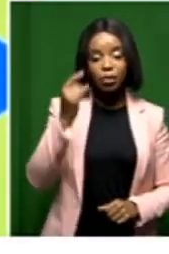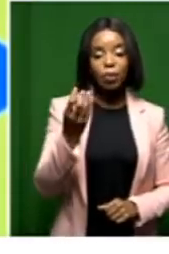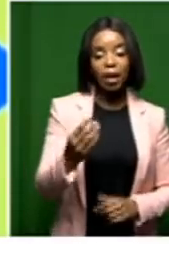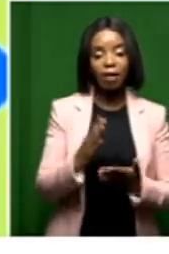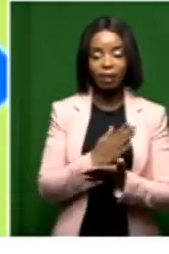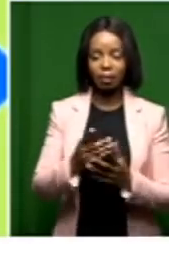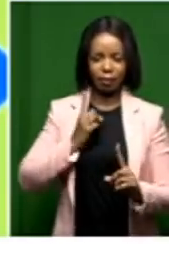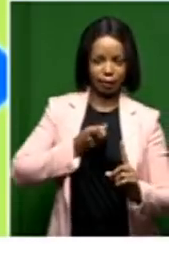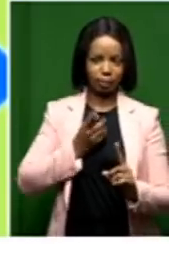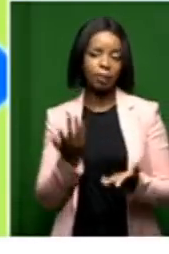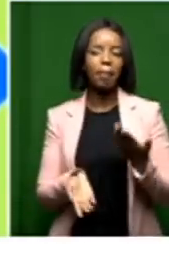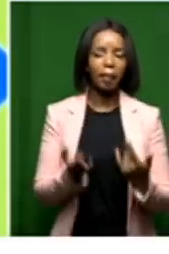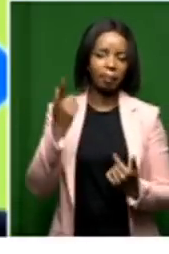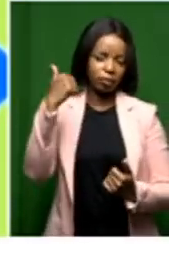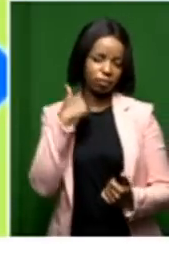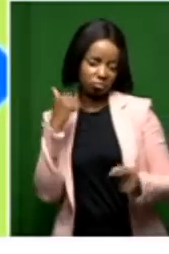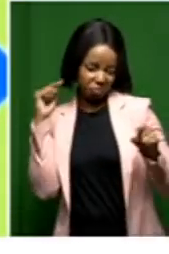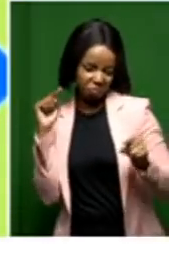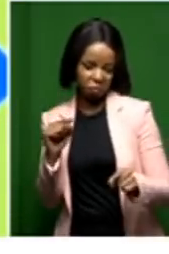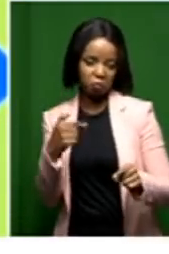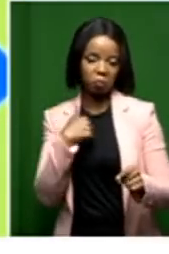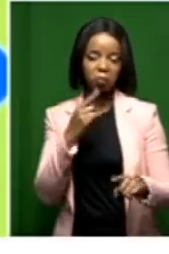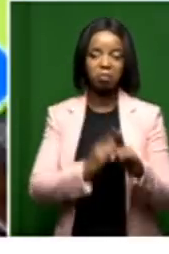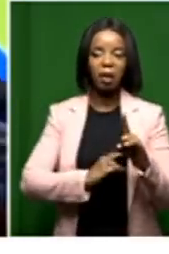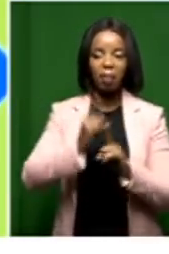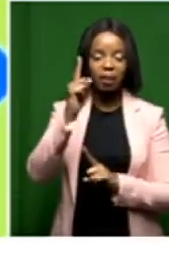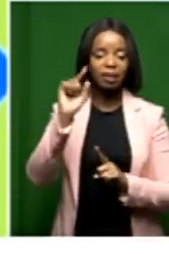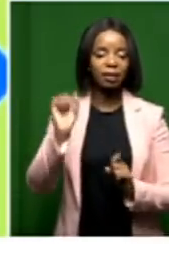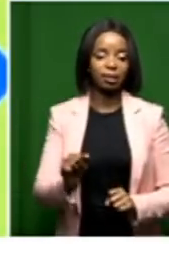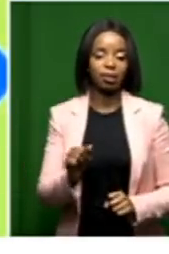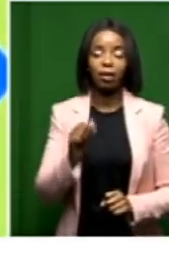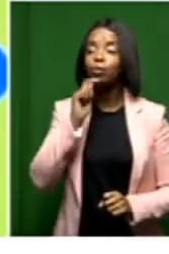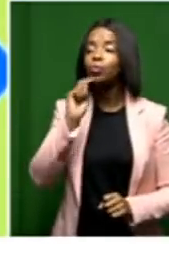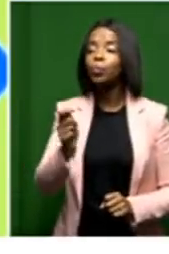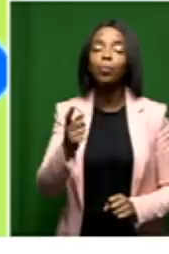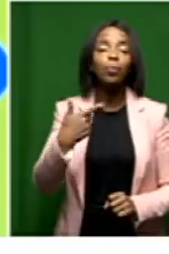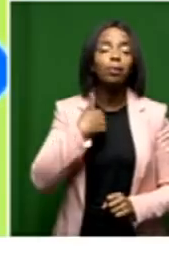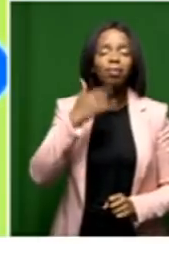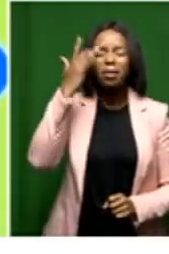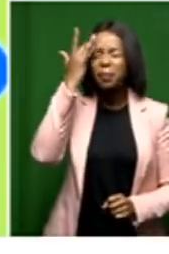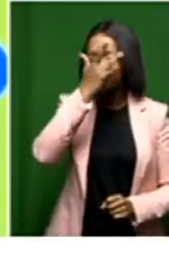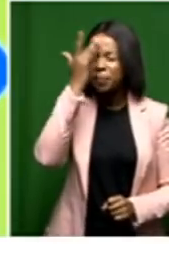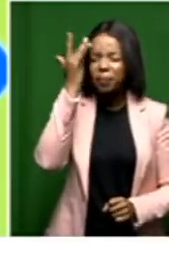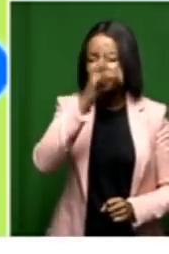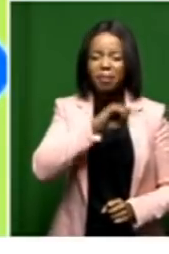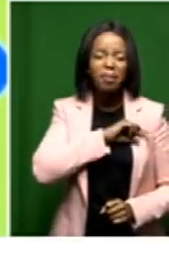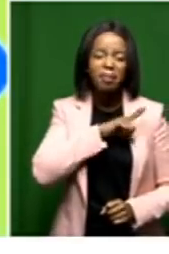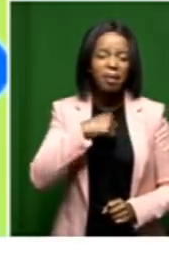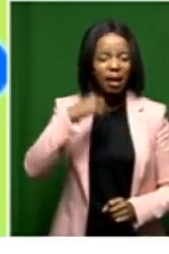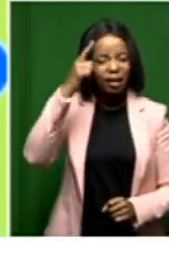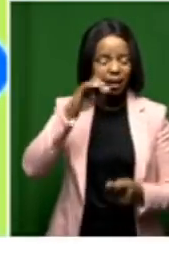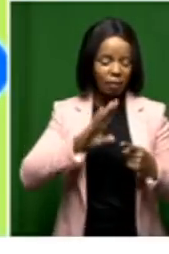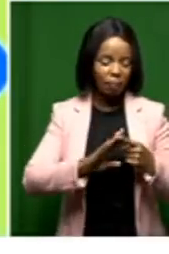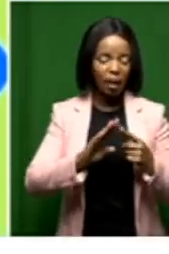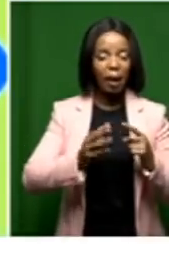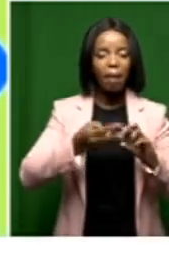suspicion. I put out everything for this subject. It's amazing. I have no idea at all because I take math, physics,